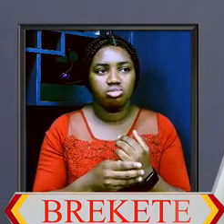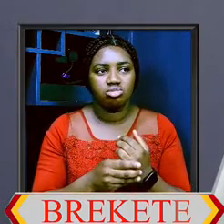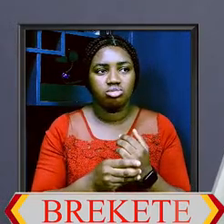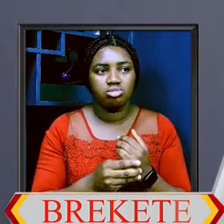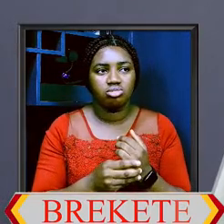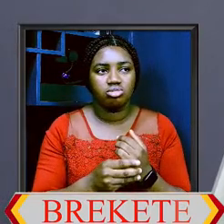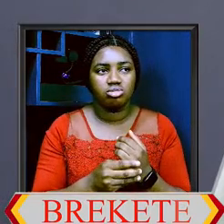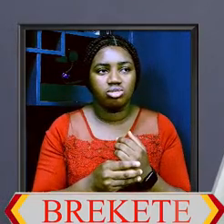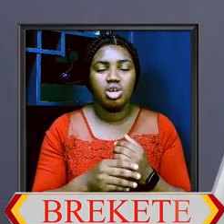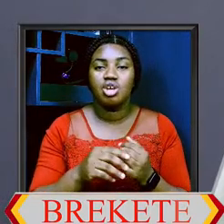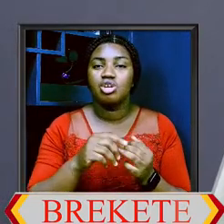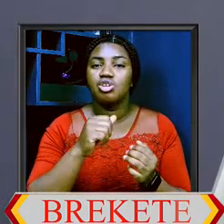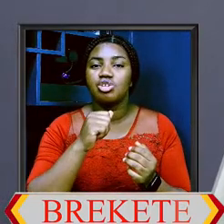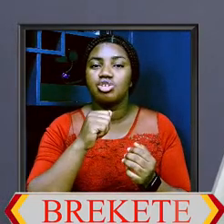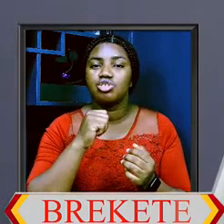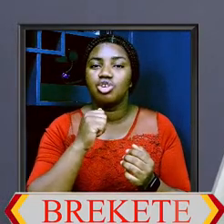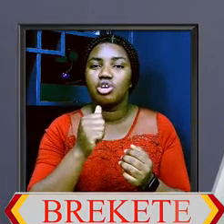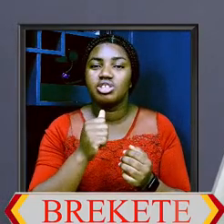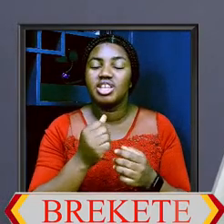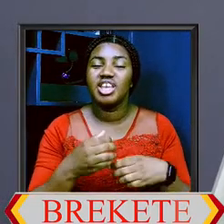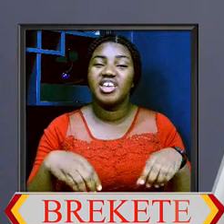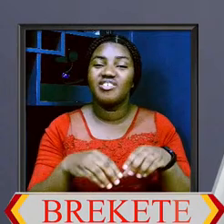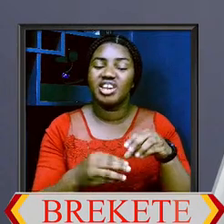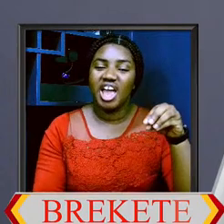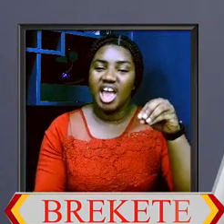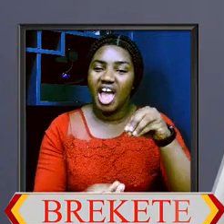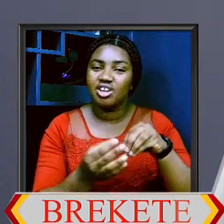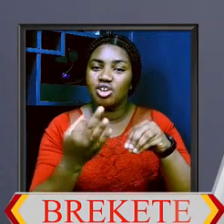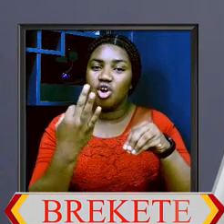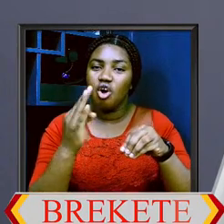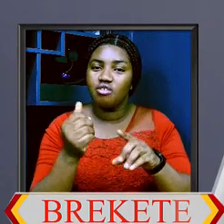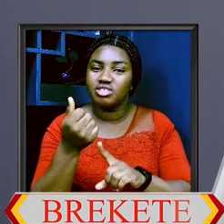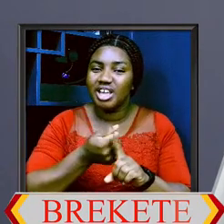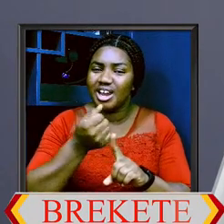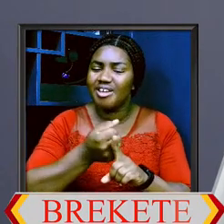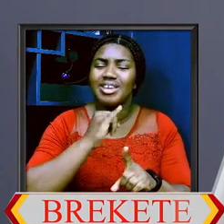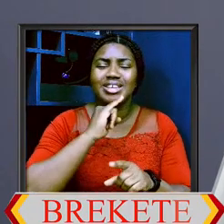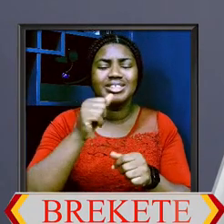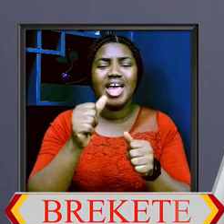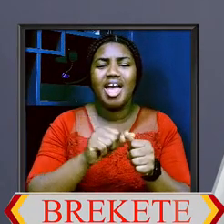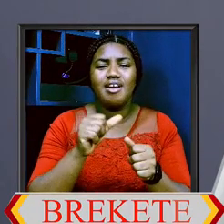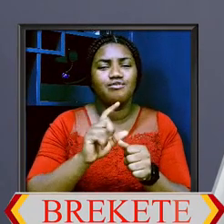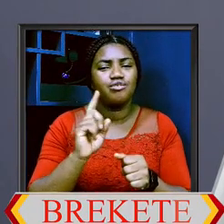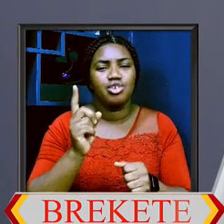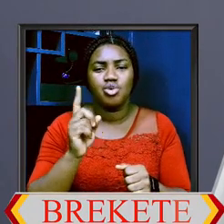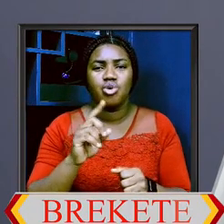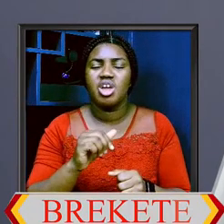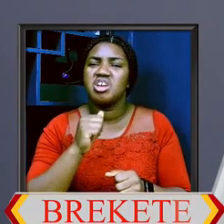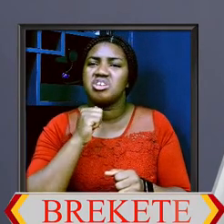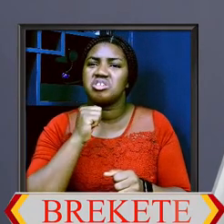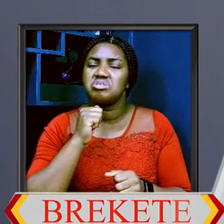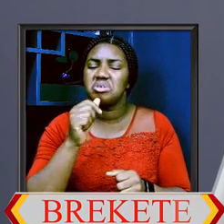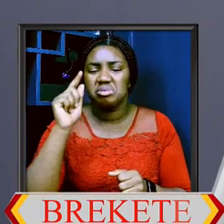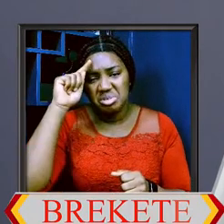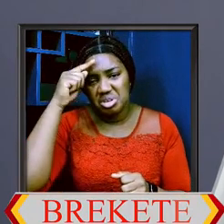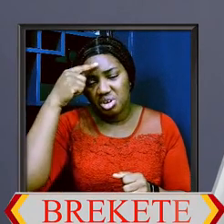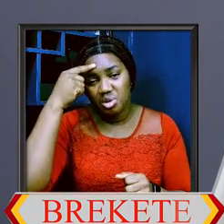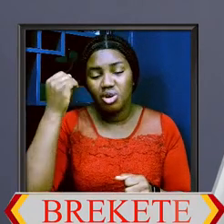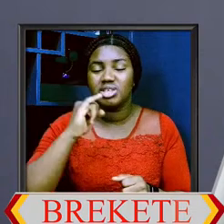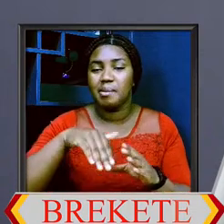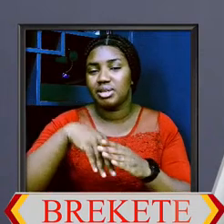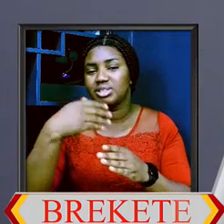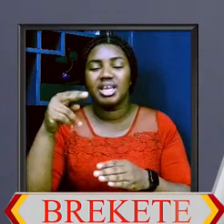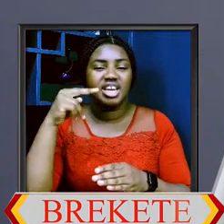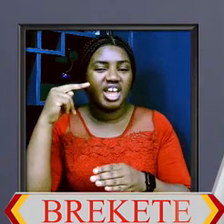network not not not even increasement of salary so is everywhere not because maybe I'm a foreigner that don't increase including